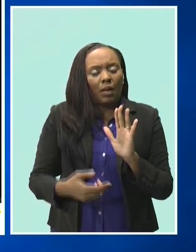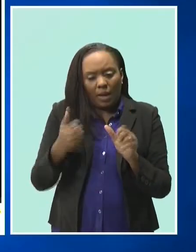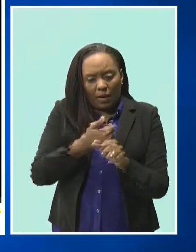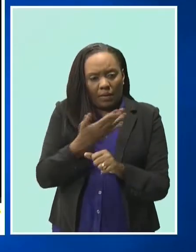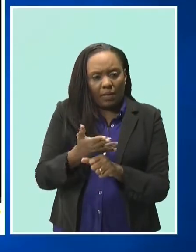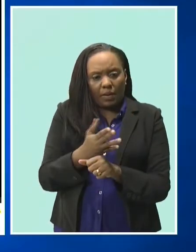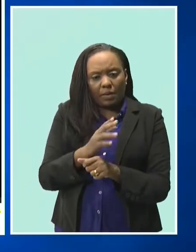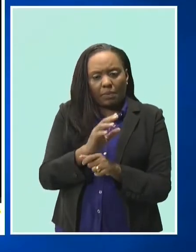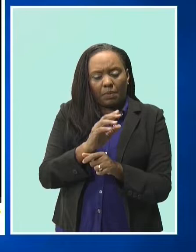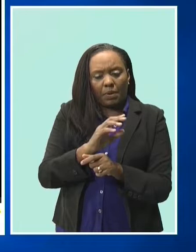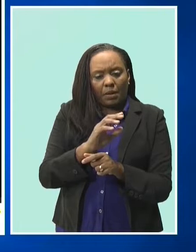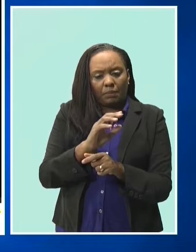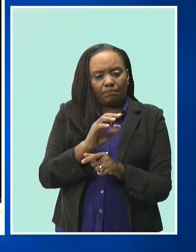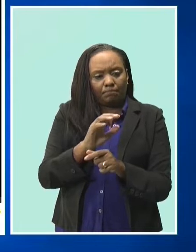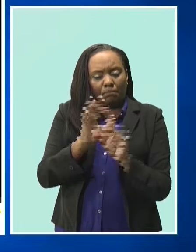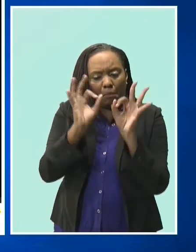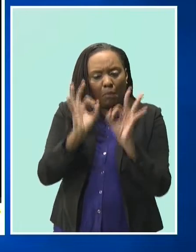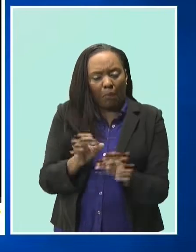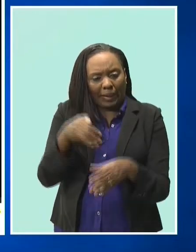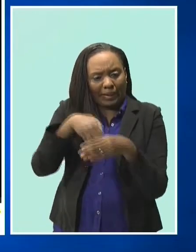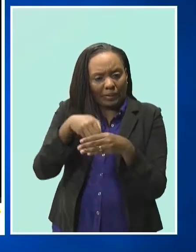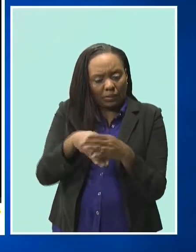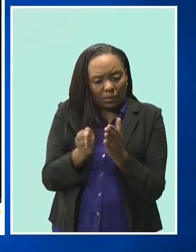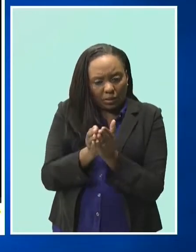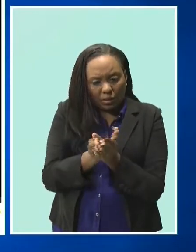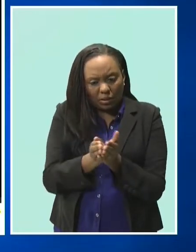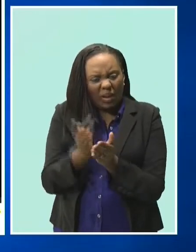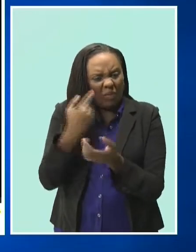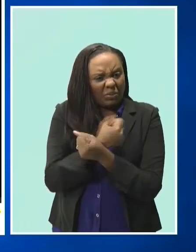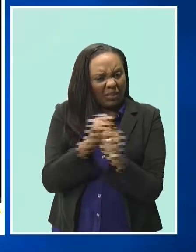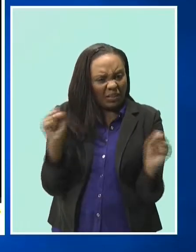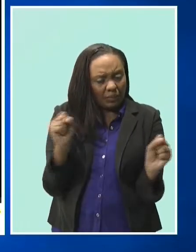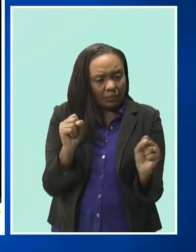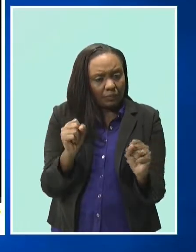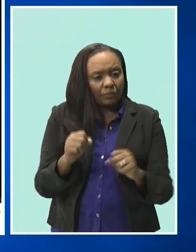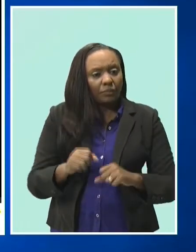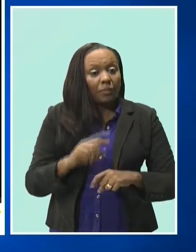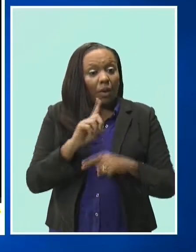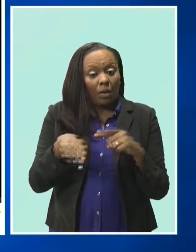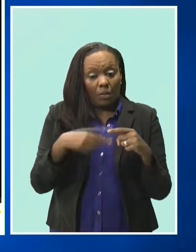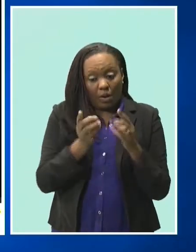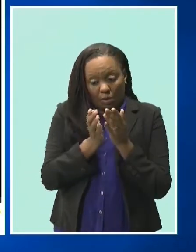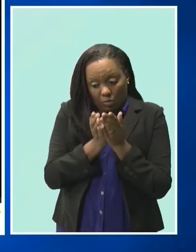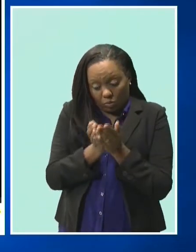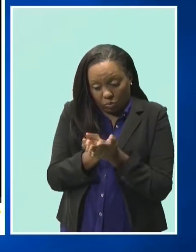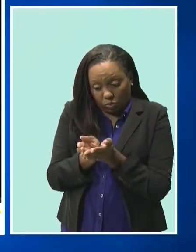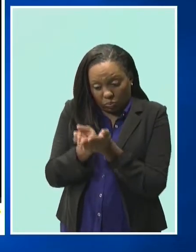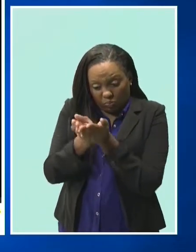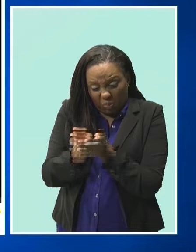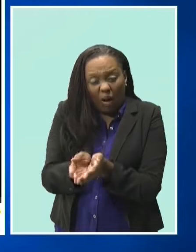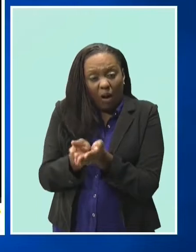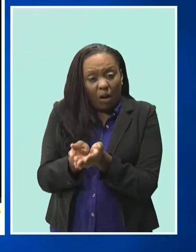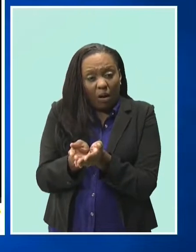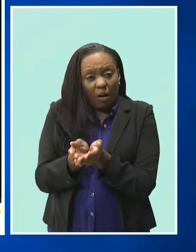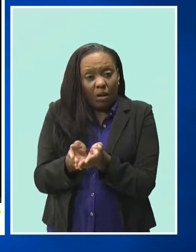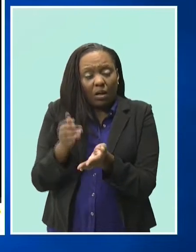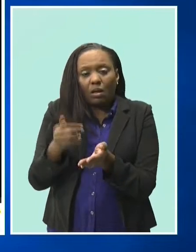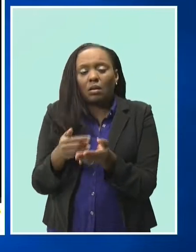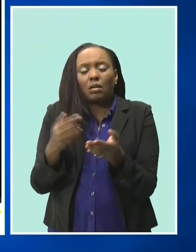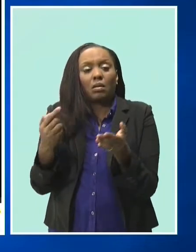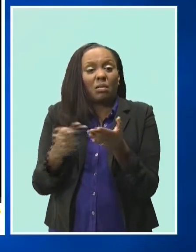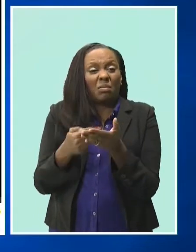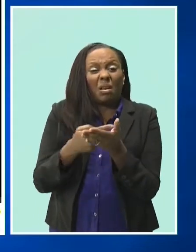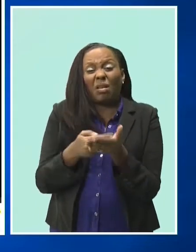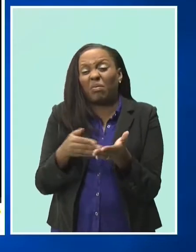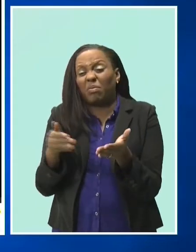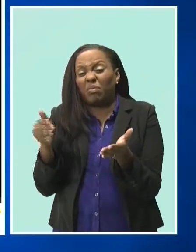the cruise ships. Also, the countries should be aware that when they receive many people, sometimes thousands of